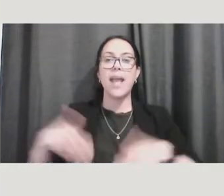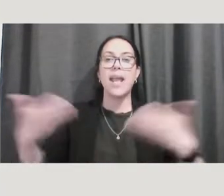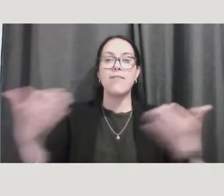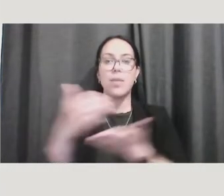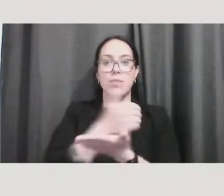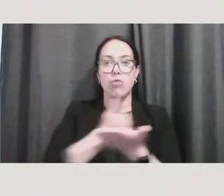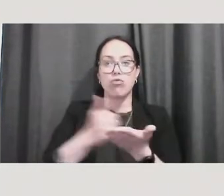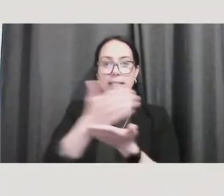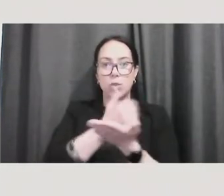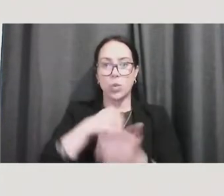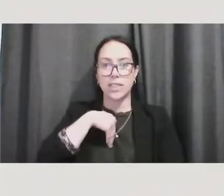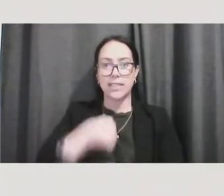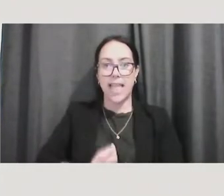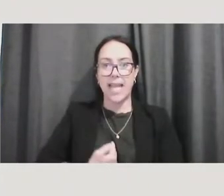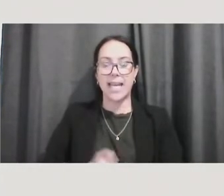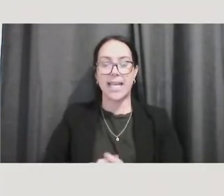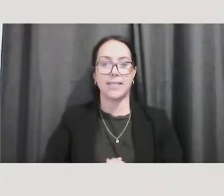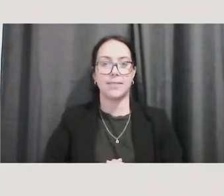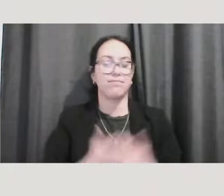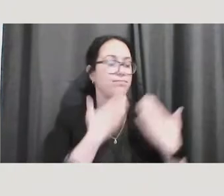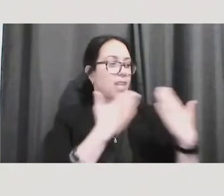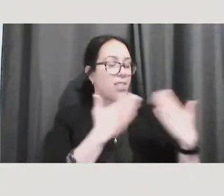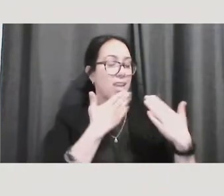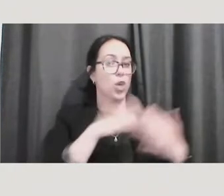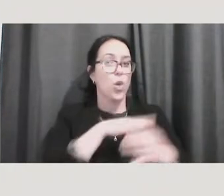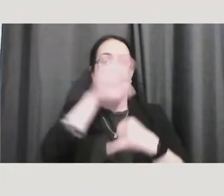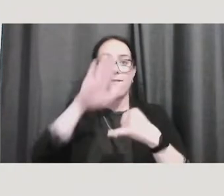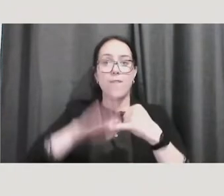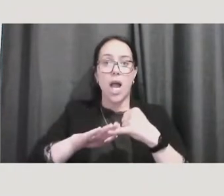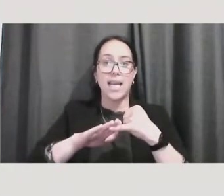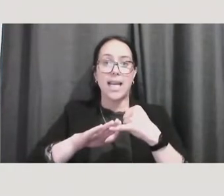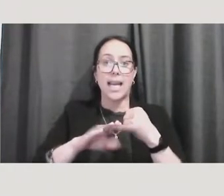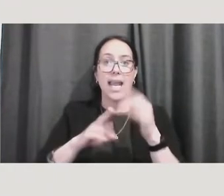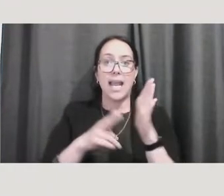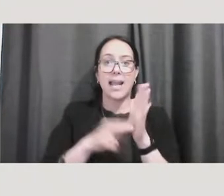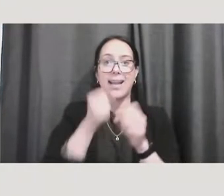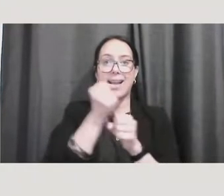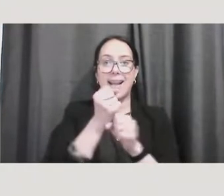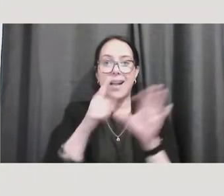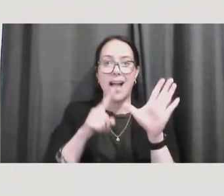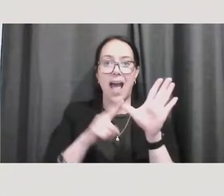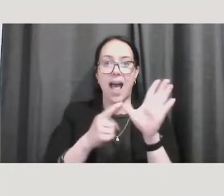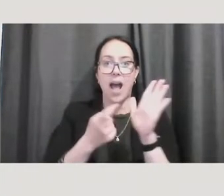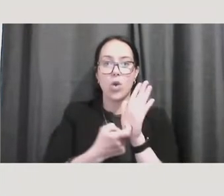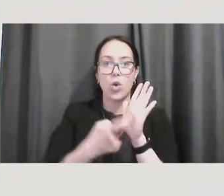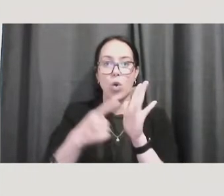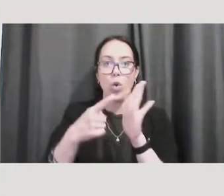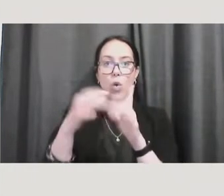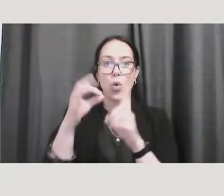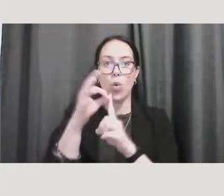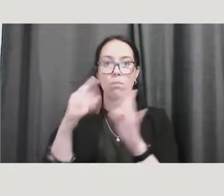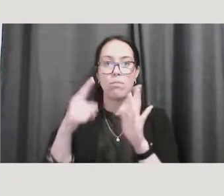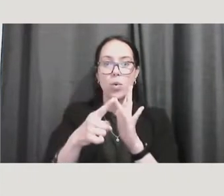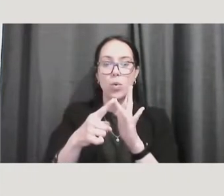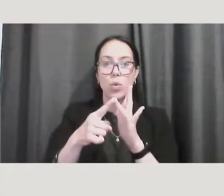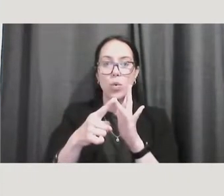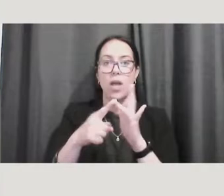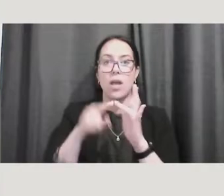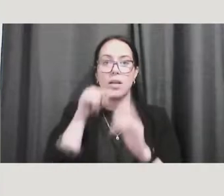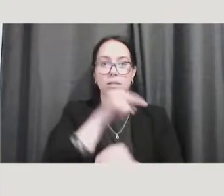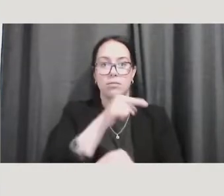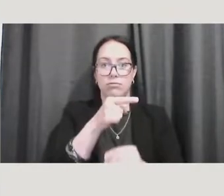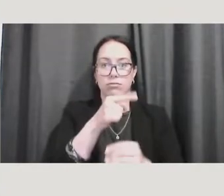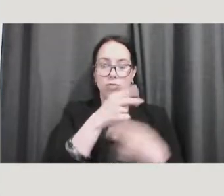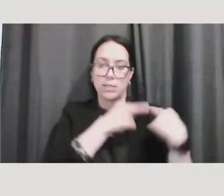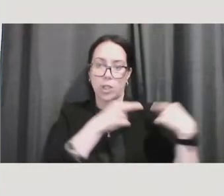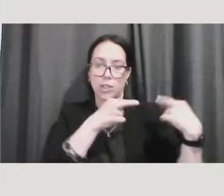finally ladies and Gentlemen please put your hands together for narupu who's responsible for the wonderful mature a that were gifted earlier on